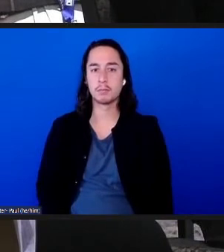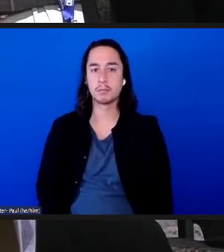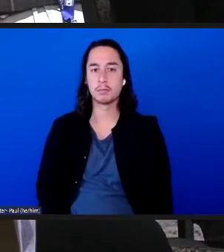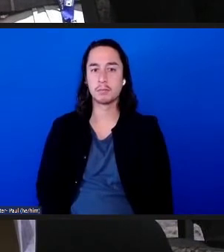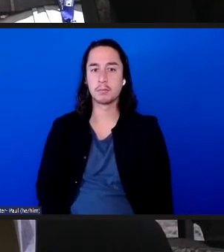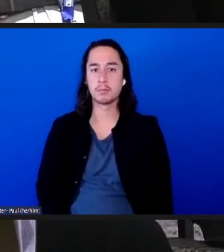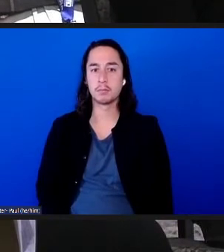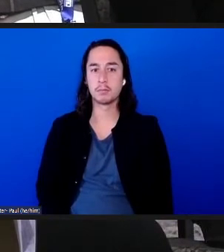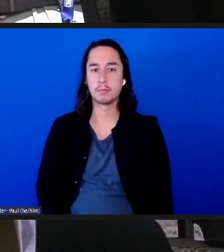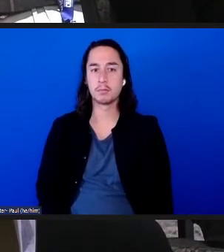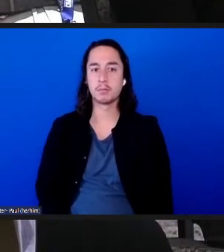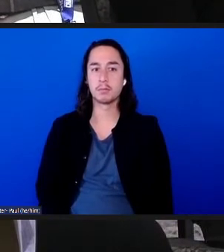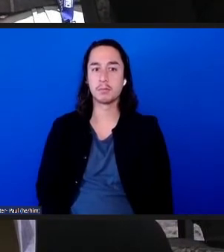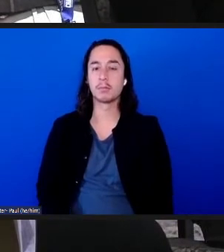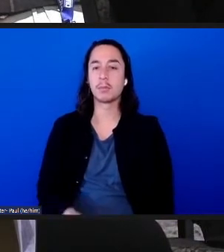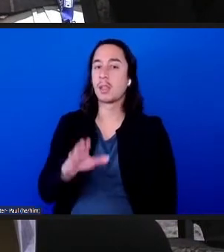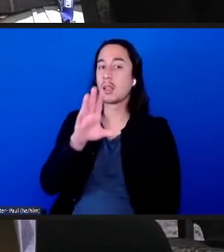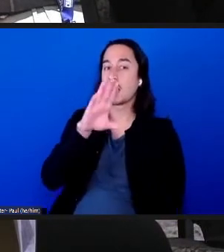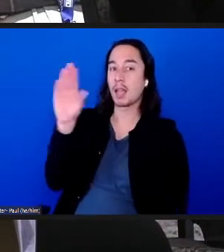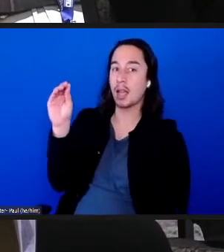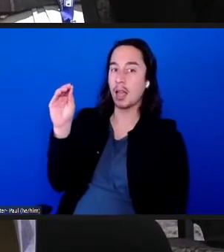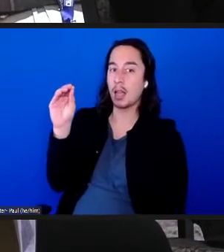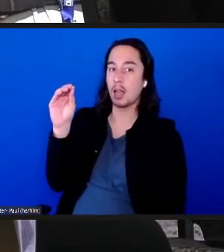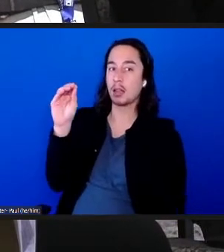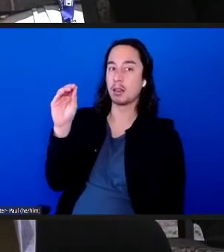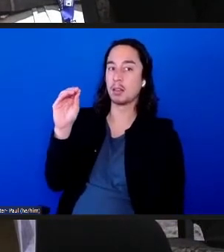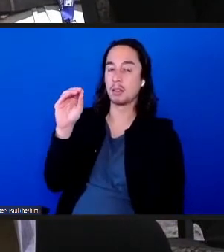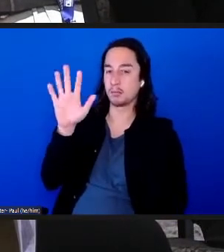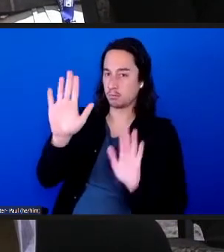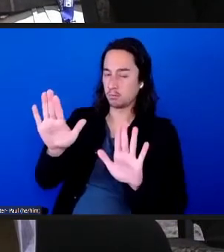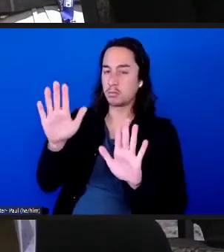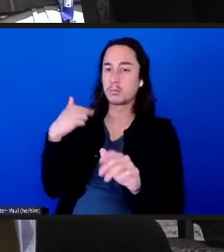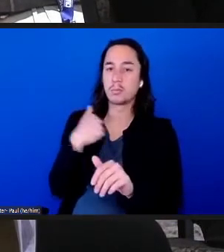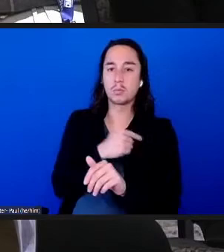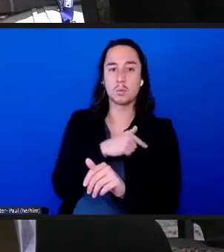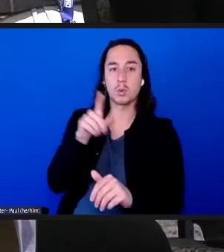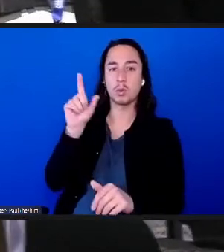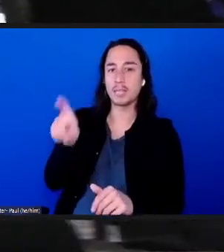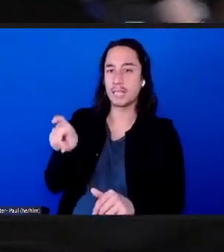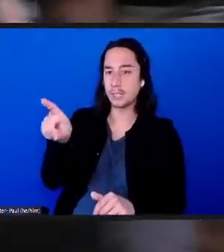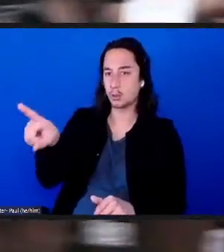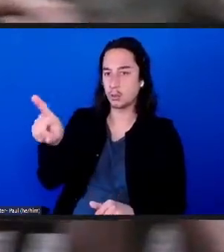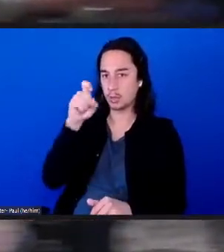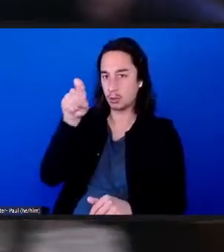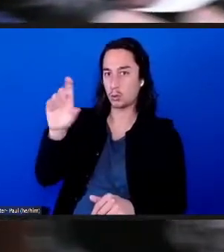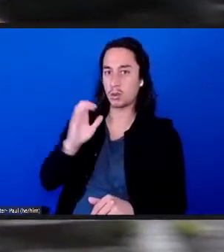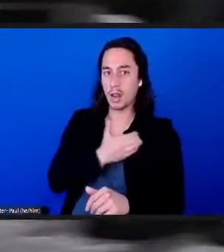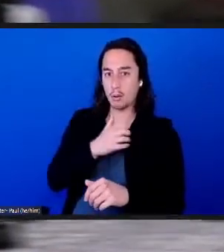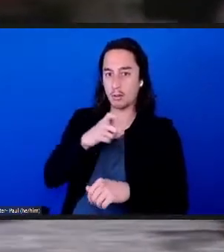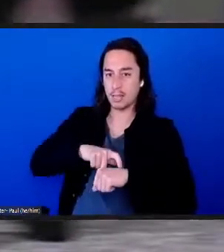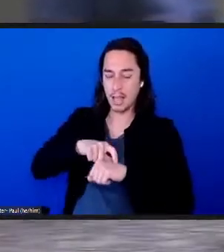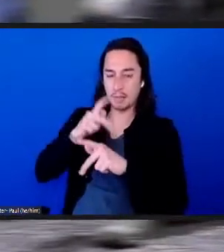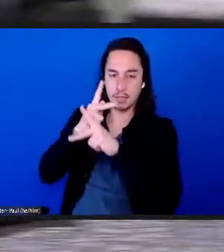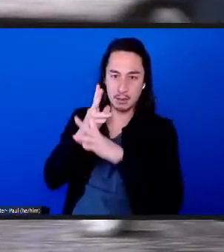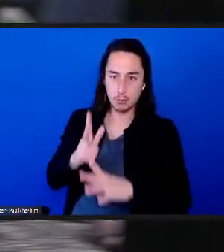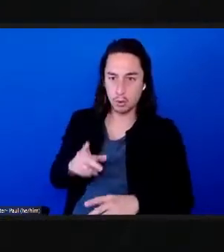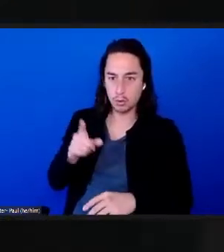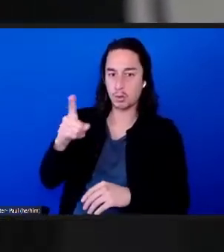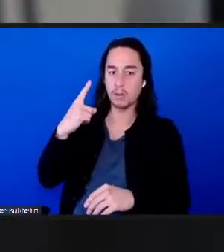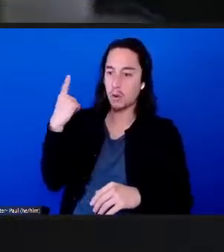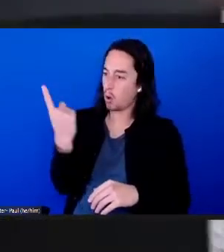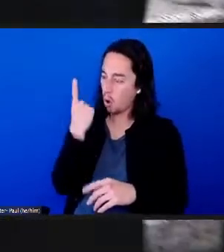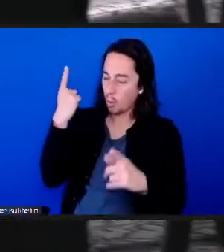And yet, don't get weary, because we need you. Mm-hmm. Because you're our timekeeper, and you have always been